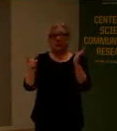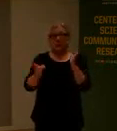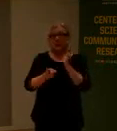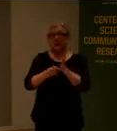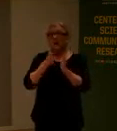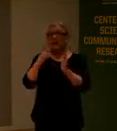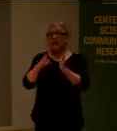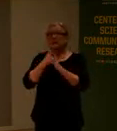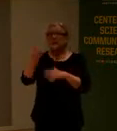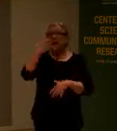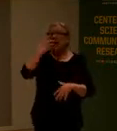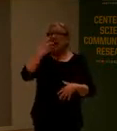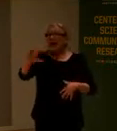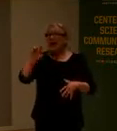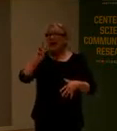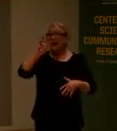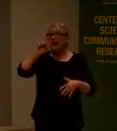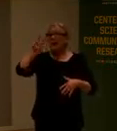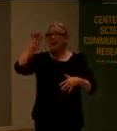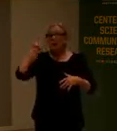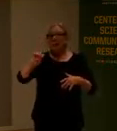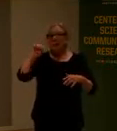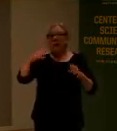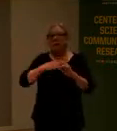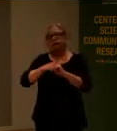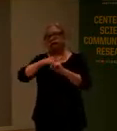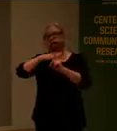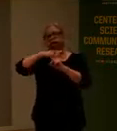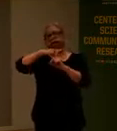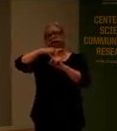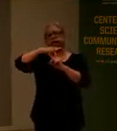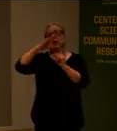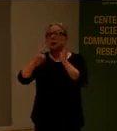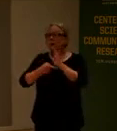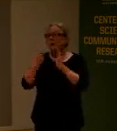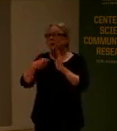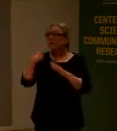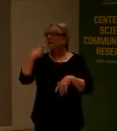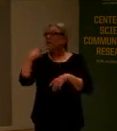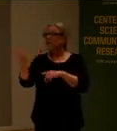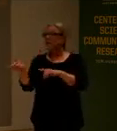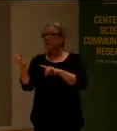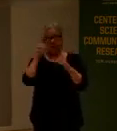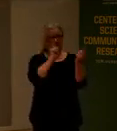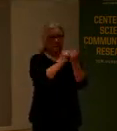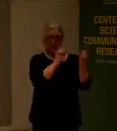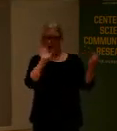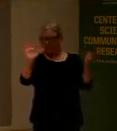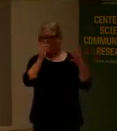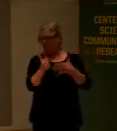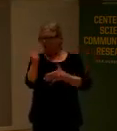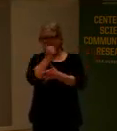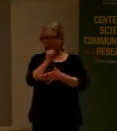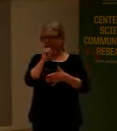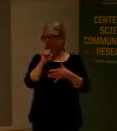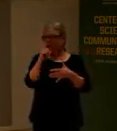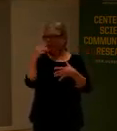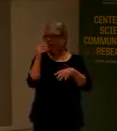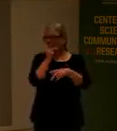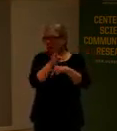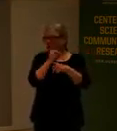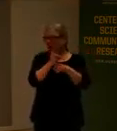heat wave. Oftentimes for other things, we say, go follow up with your primary care doctor for those additional medication changes or other